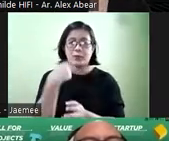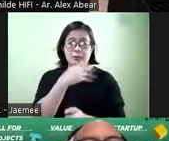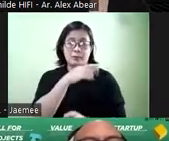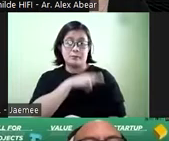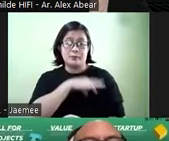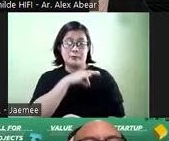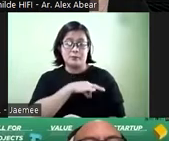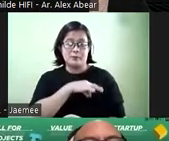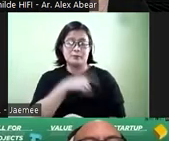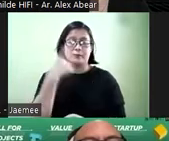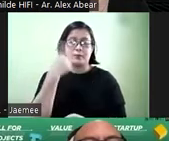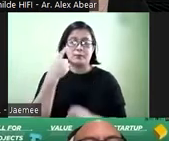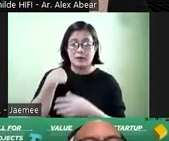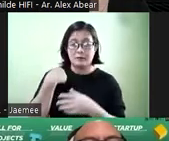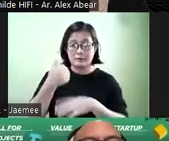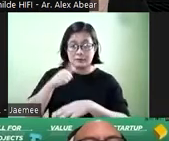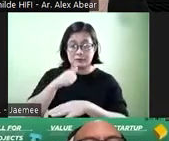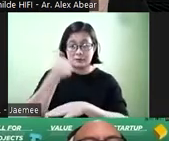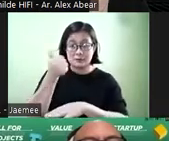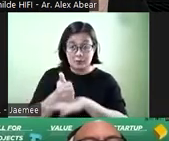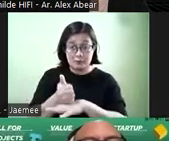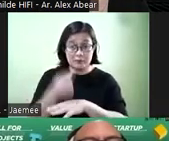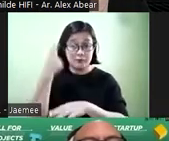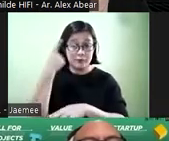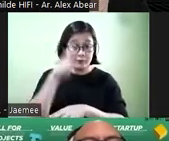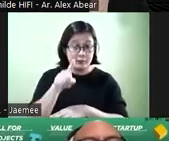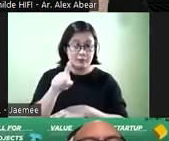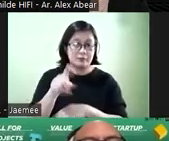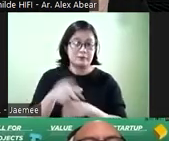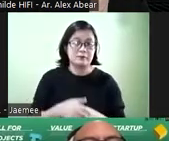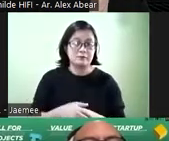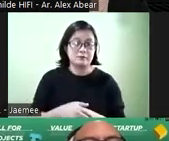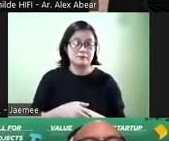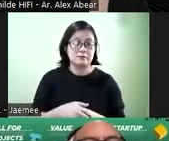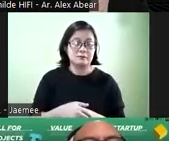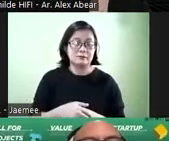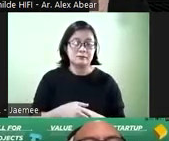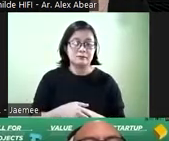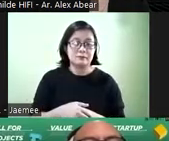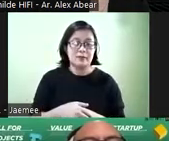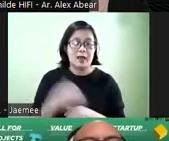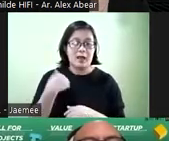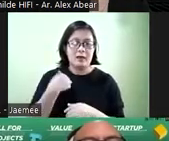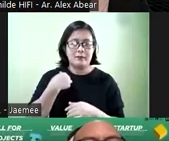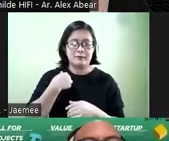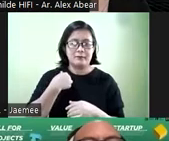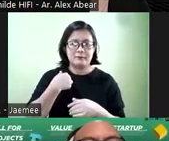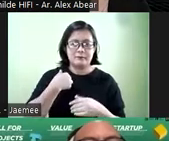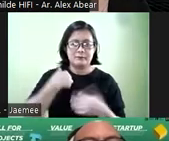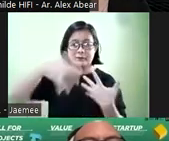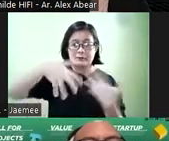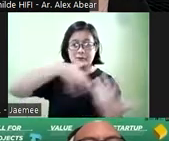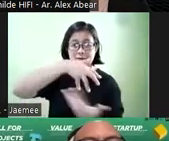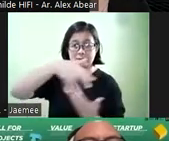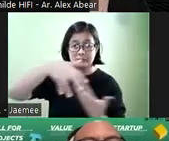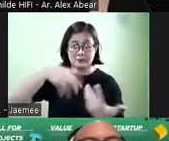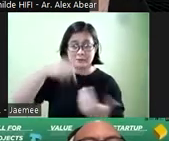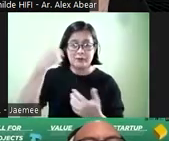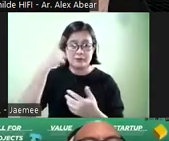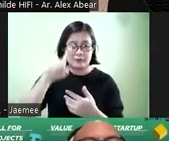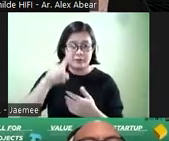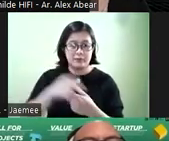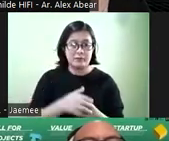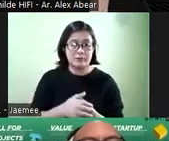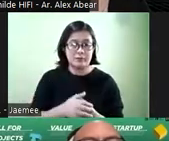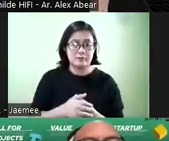helps establish deal flow. So deal flow is really the exchange, no? Basically, it's making deals, no?